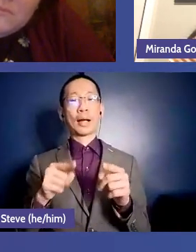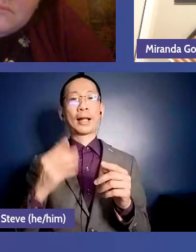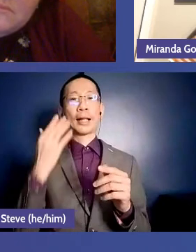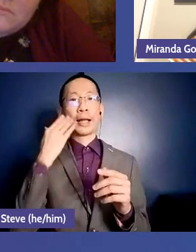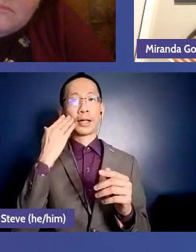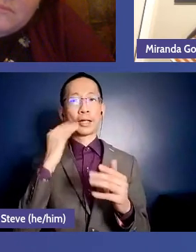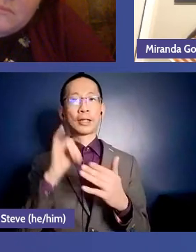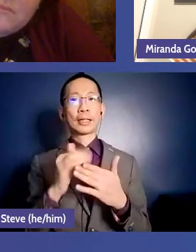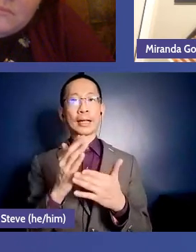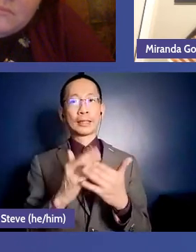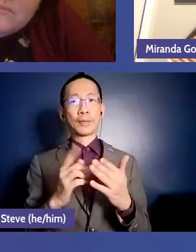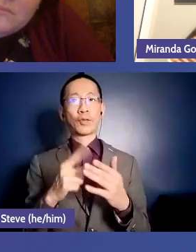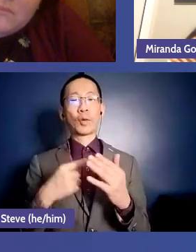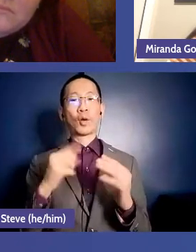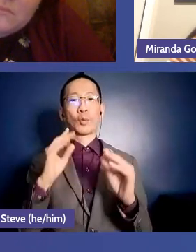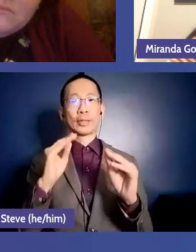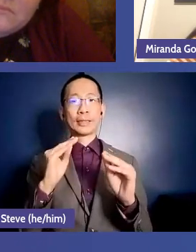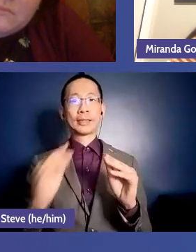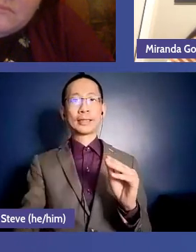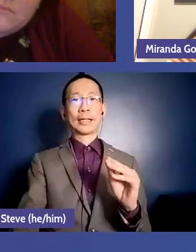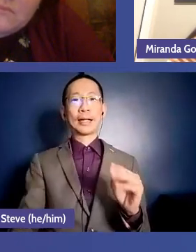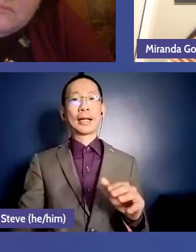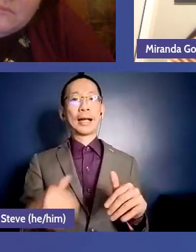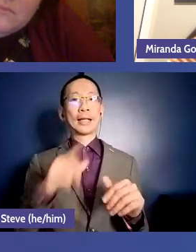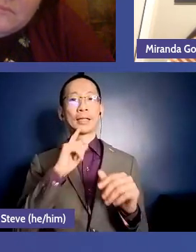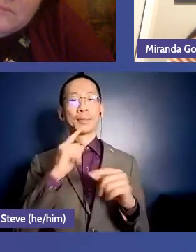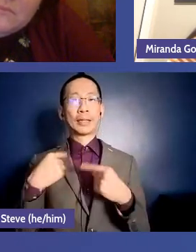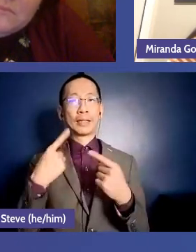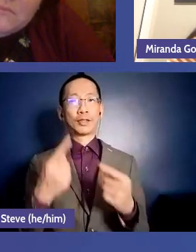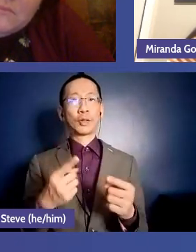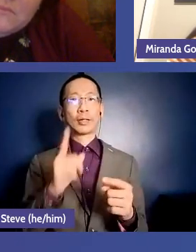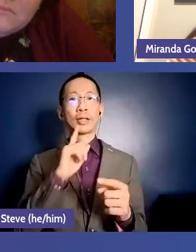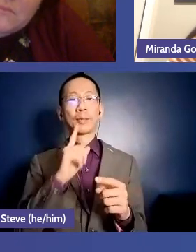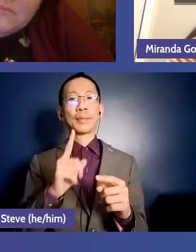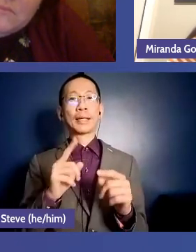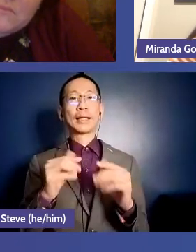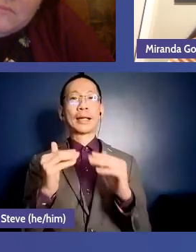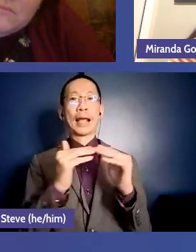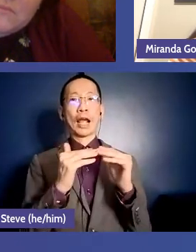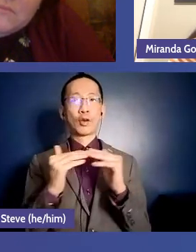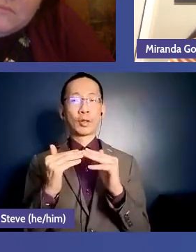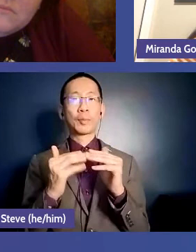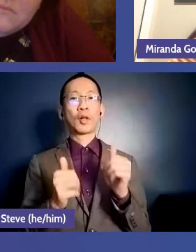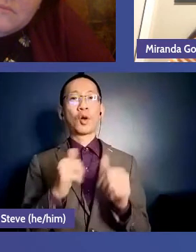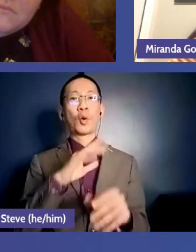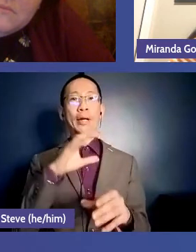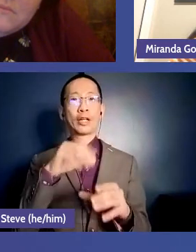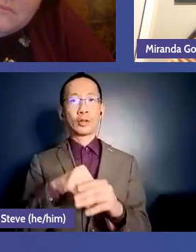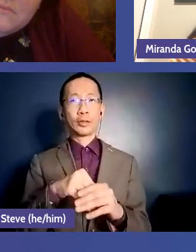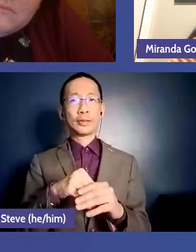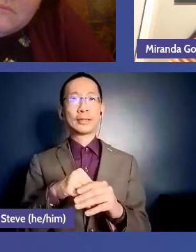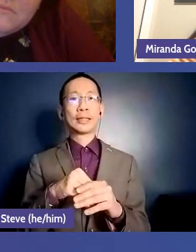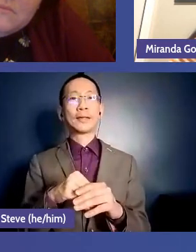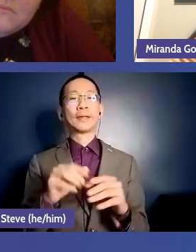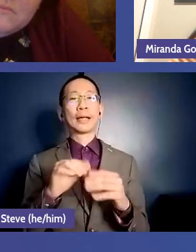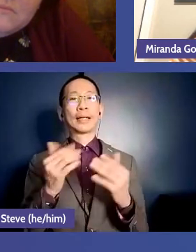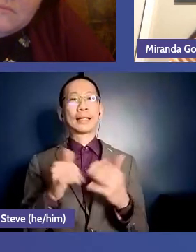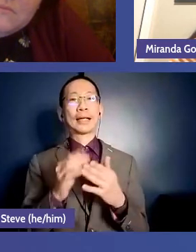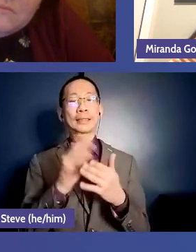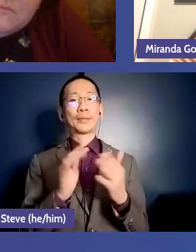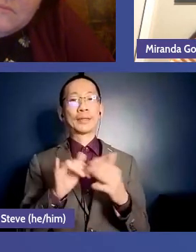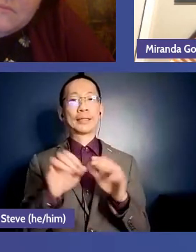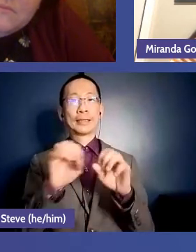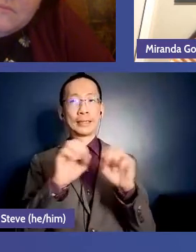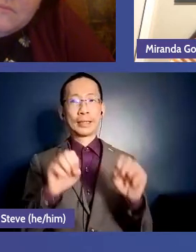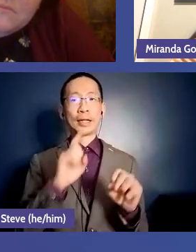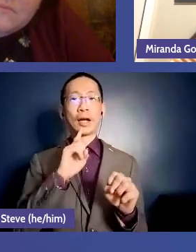of what we're teaching has not historically been equitable or inclusive, and that some of these systems